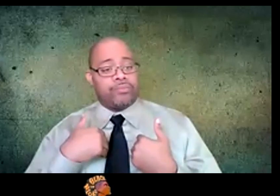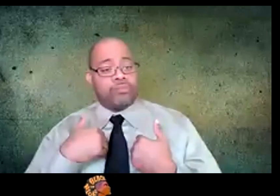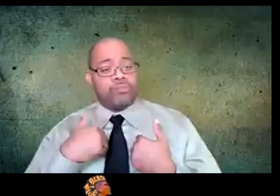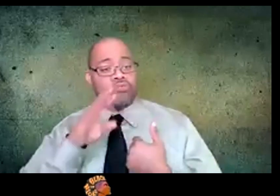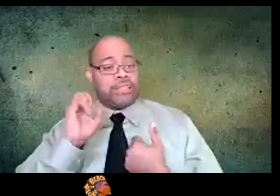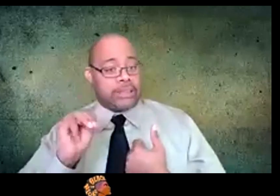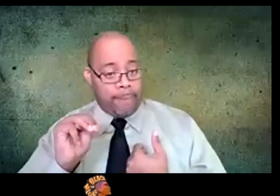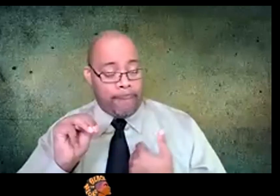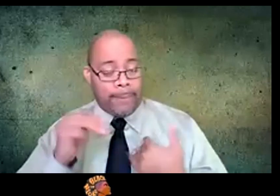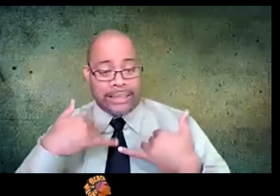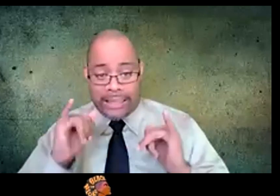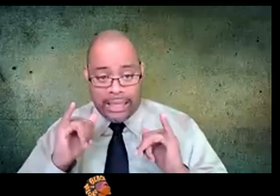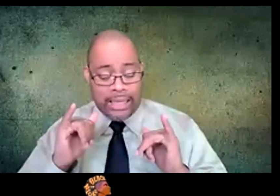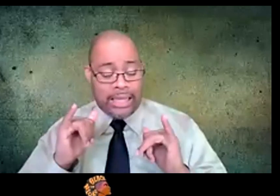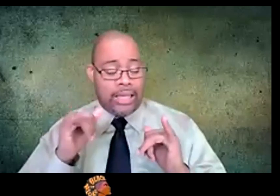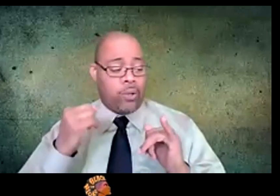racism or